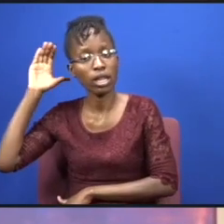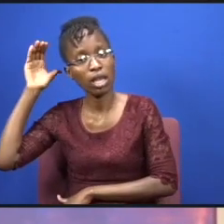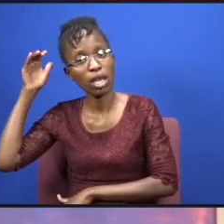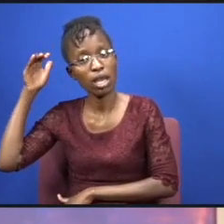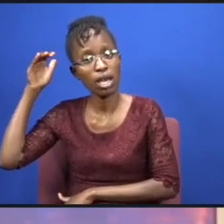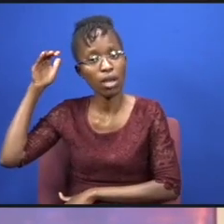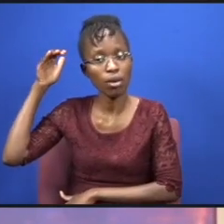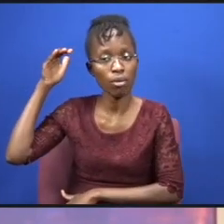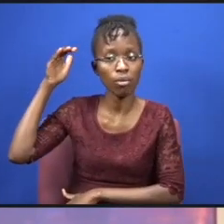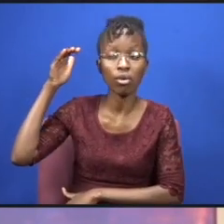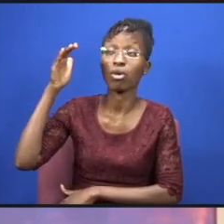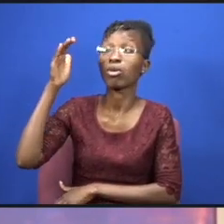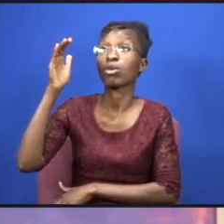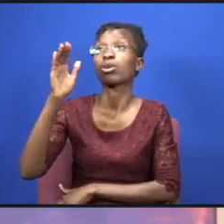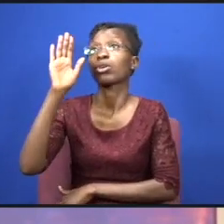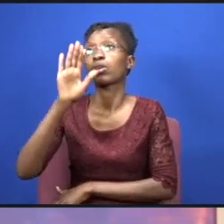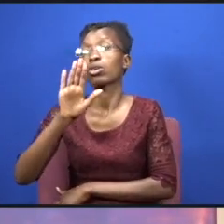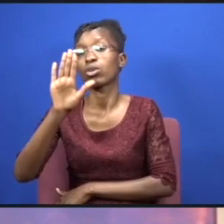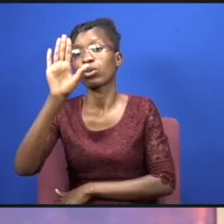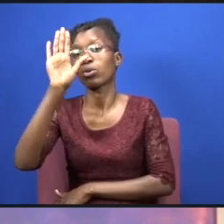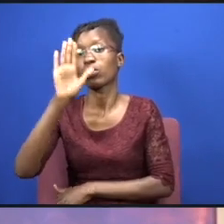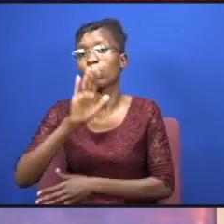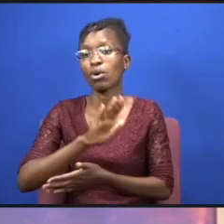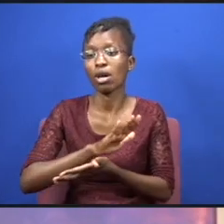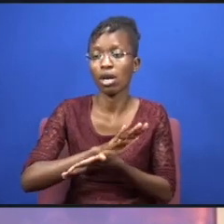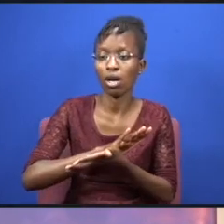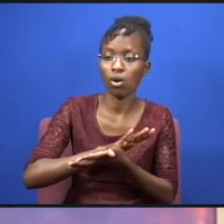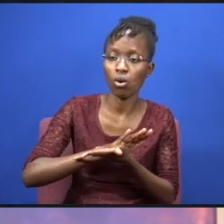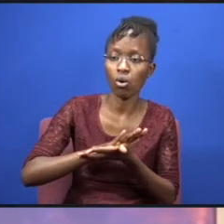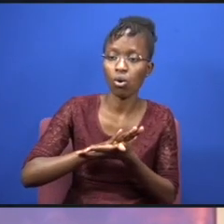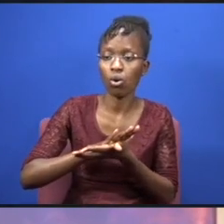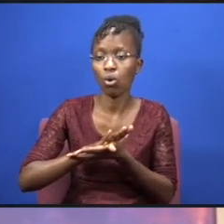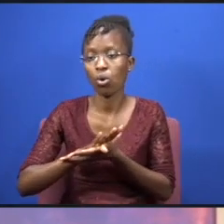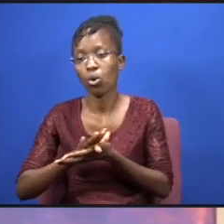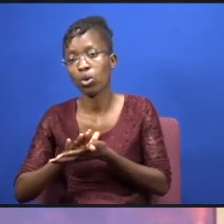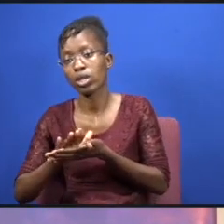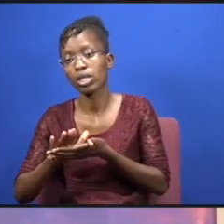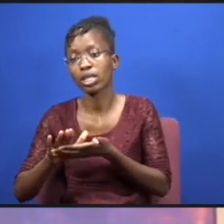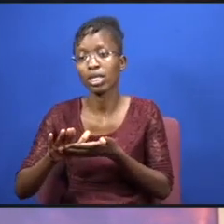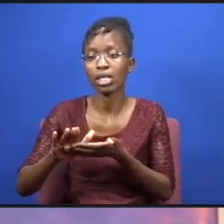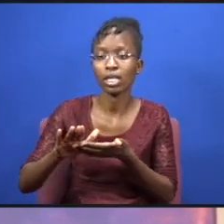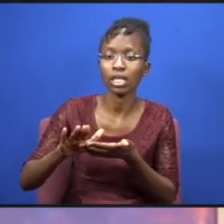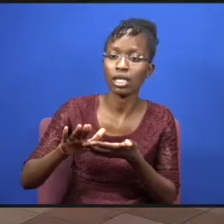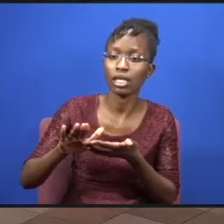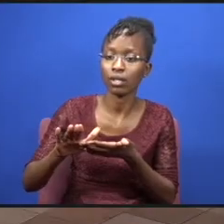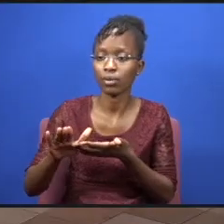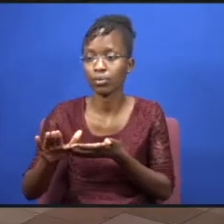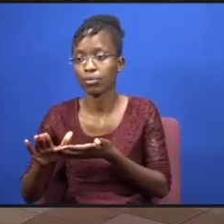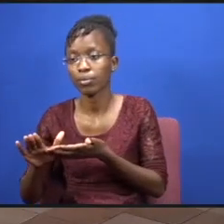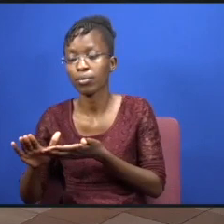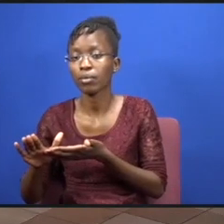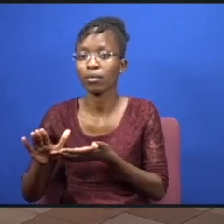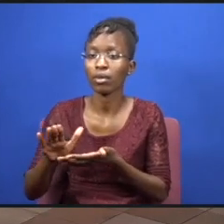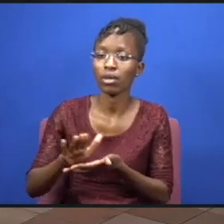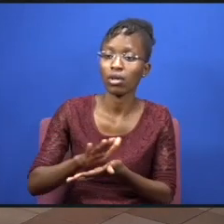Oh, worthy is the Lamb. We sing again, you are holy.